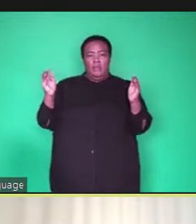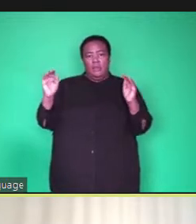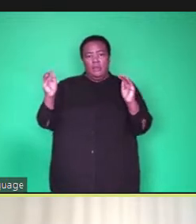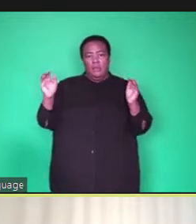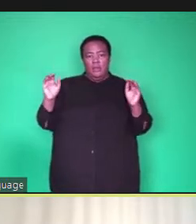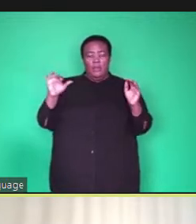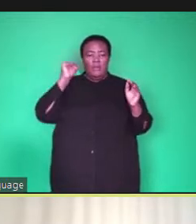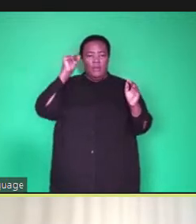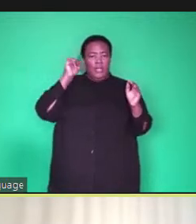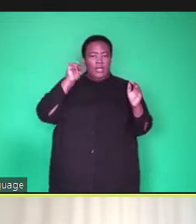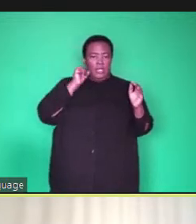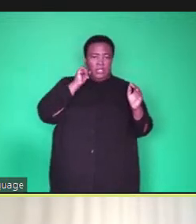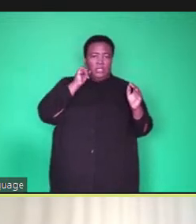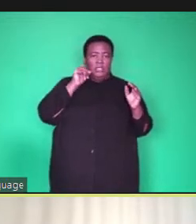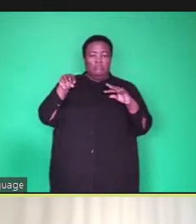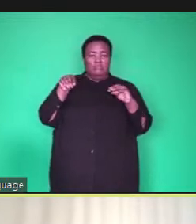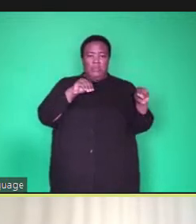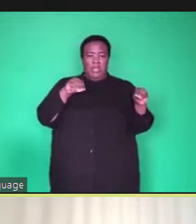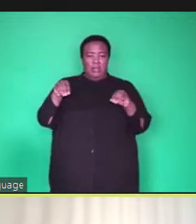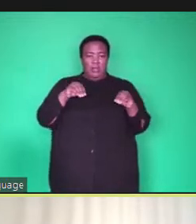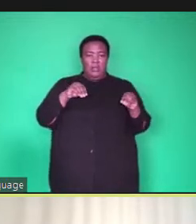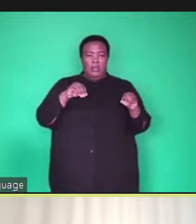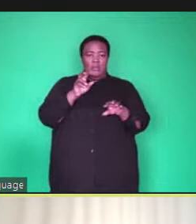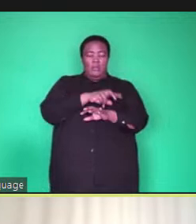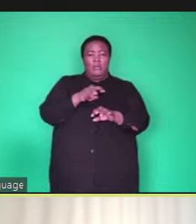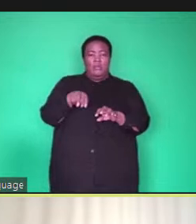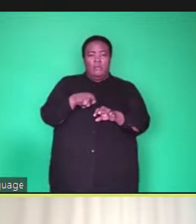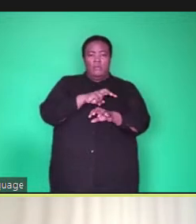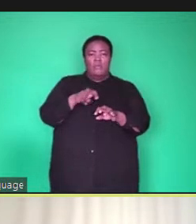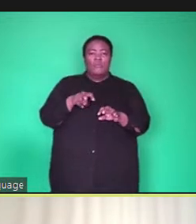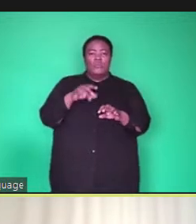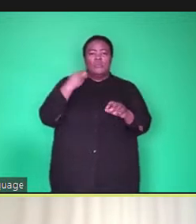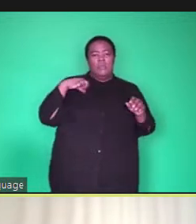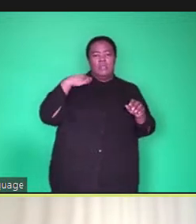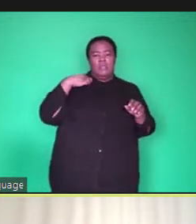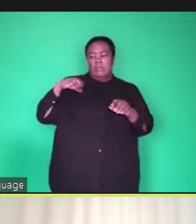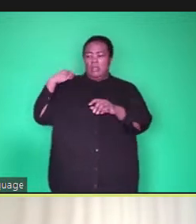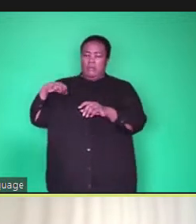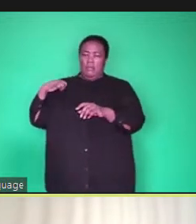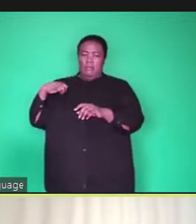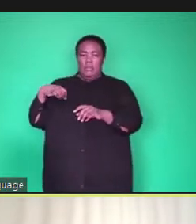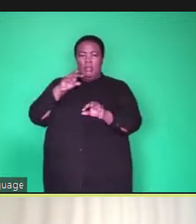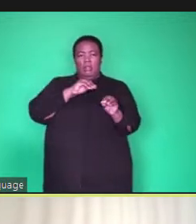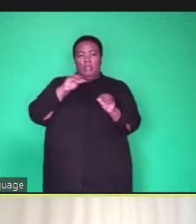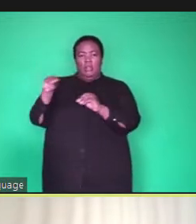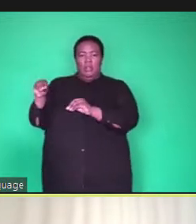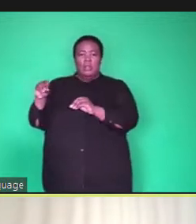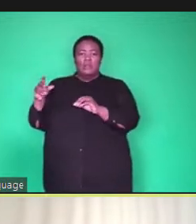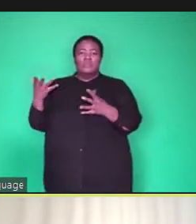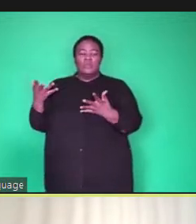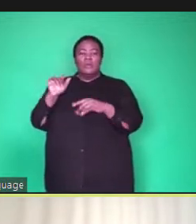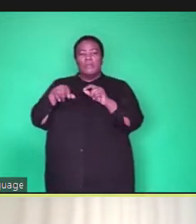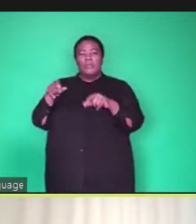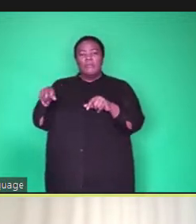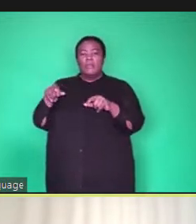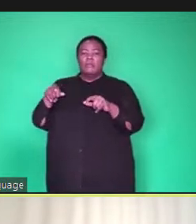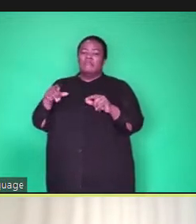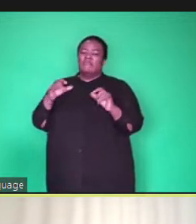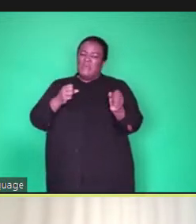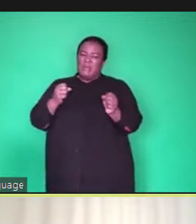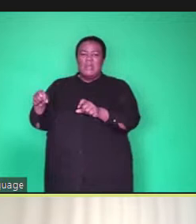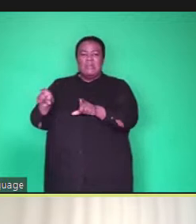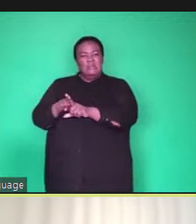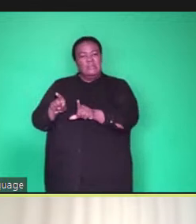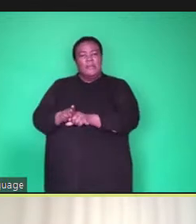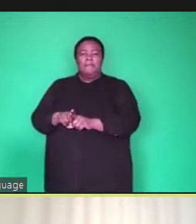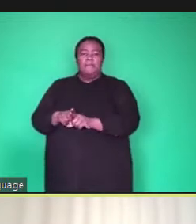adult migrants who moved across municipal boundaries, and they found that migration streams tend to keep people in similar types. So you